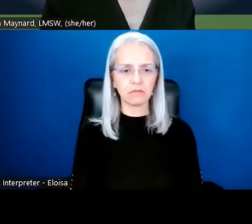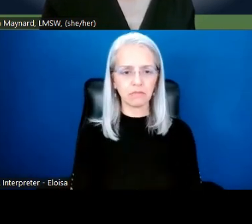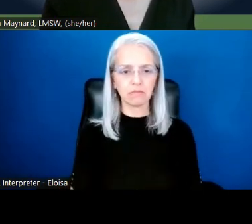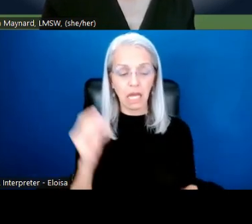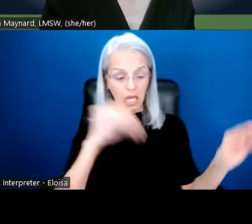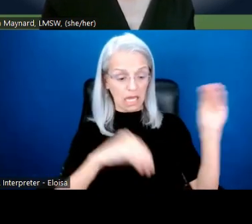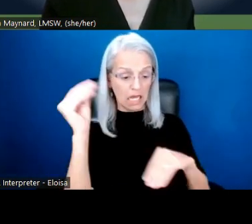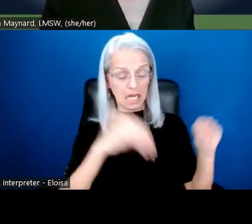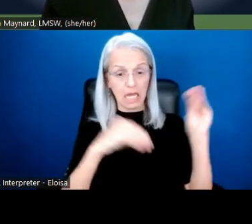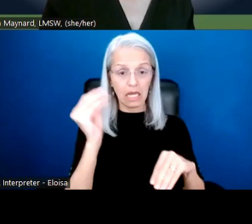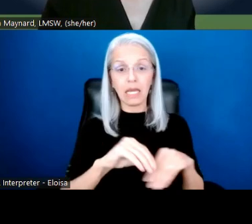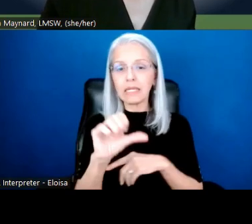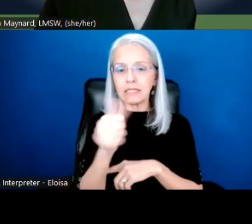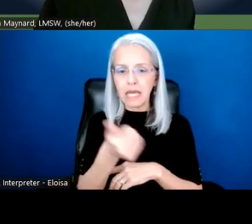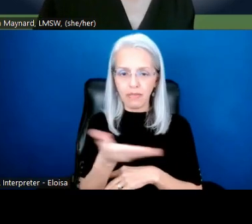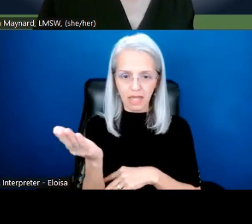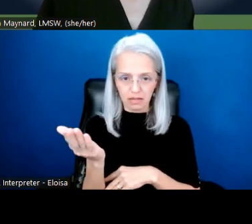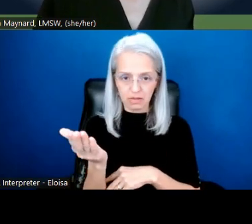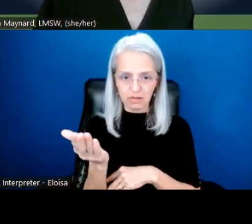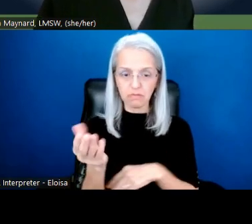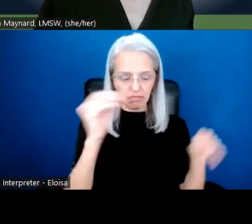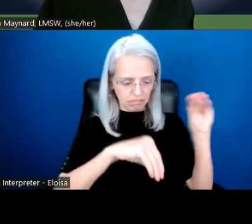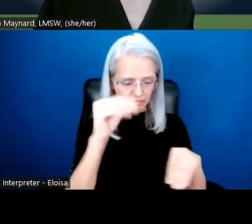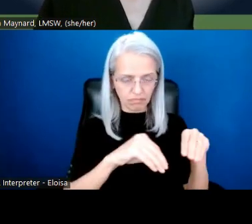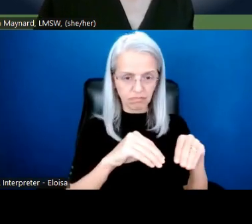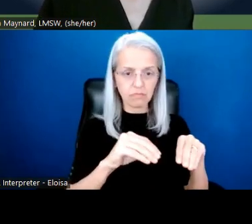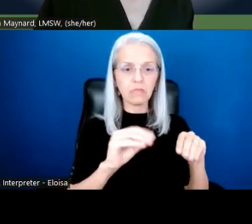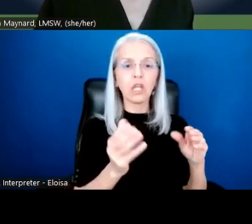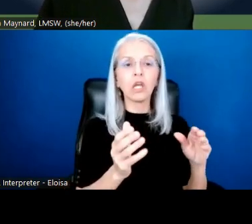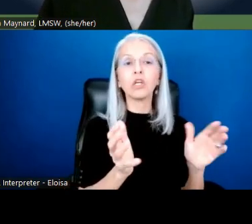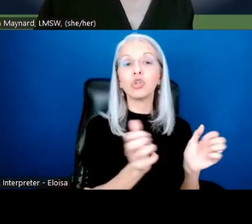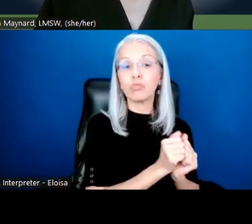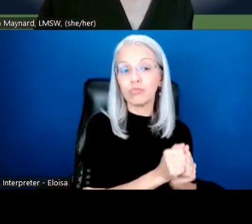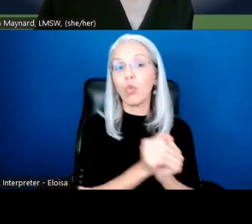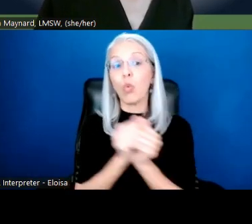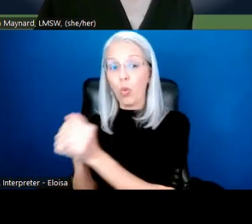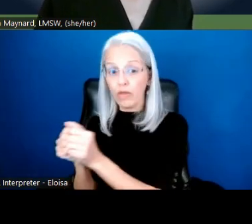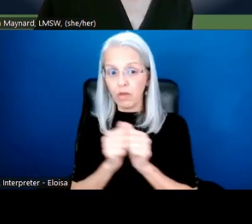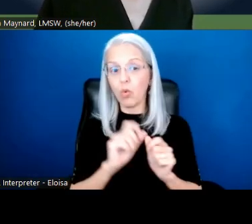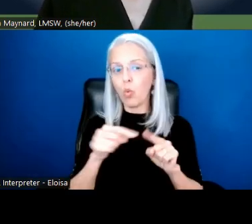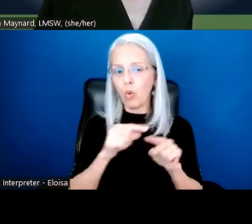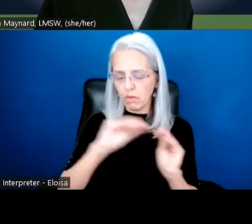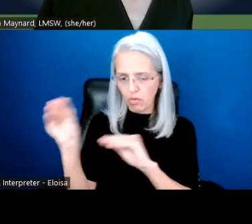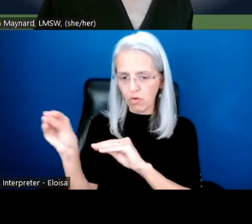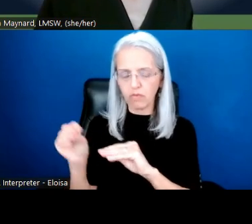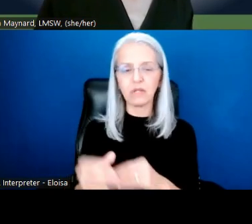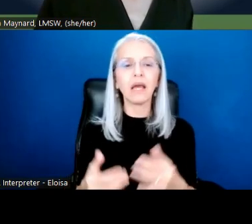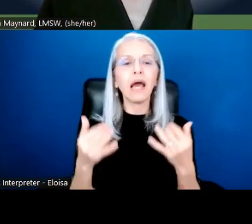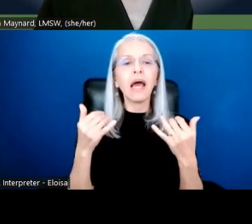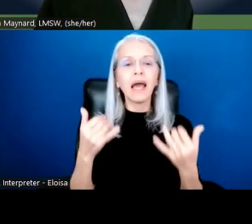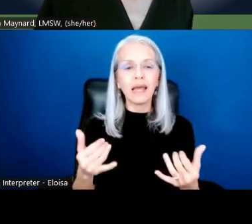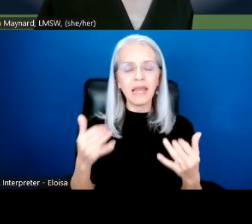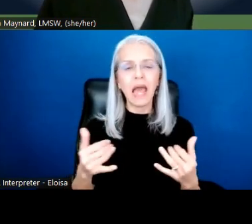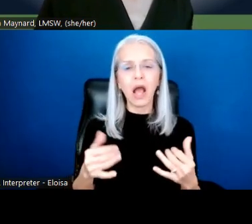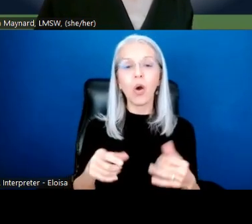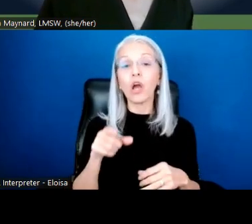pack 10 items to take with you. So for this exercise, you can count a